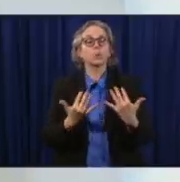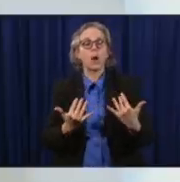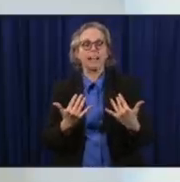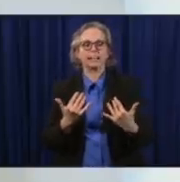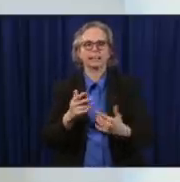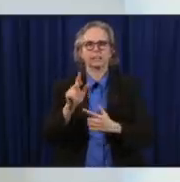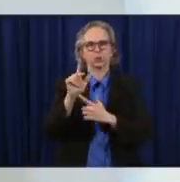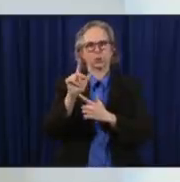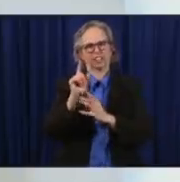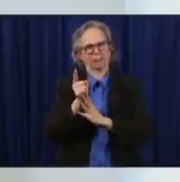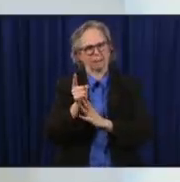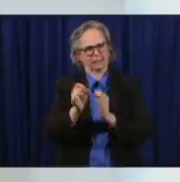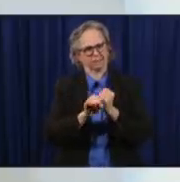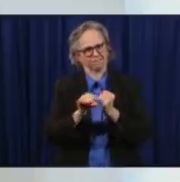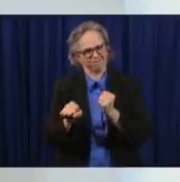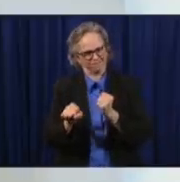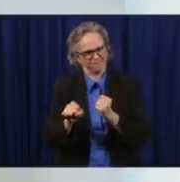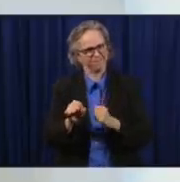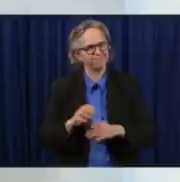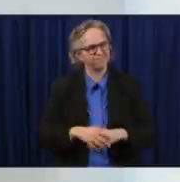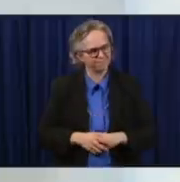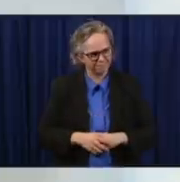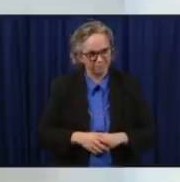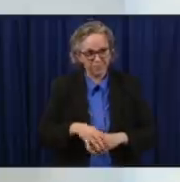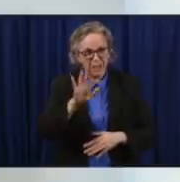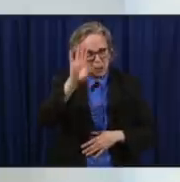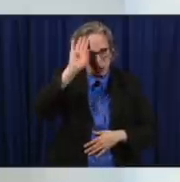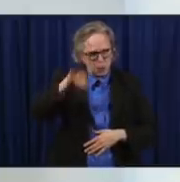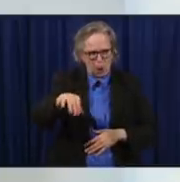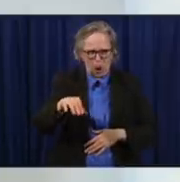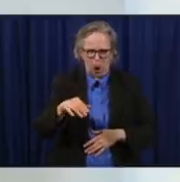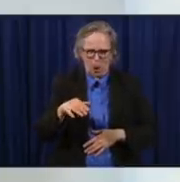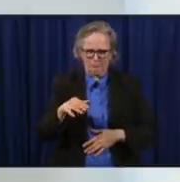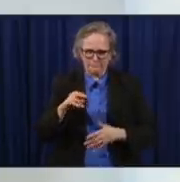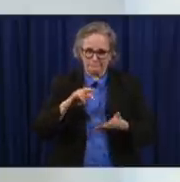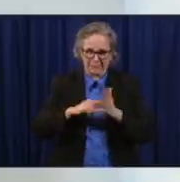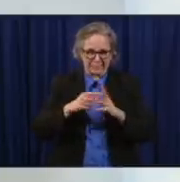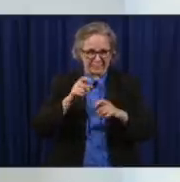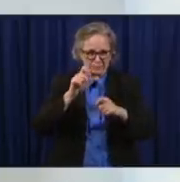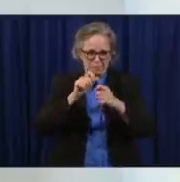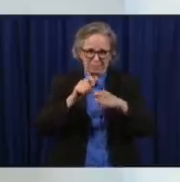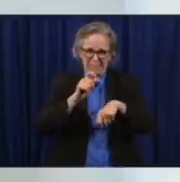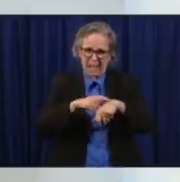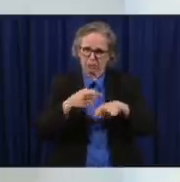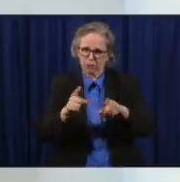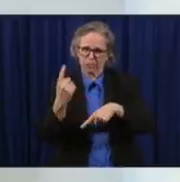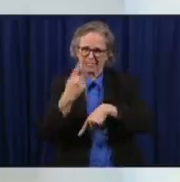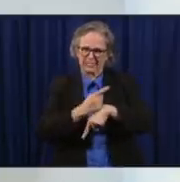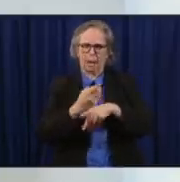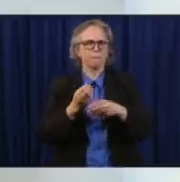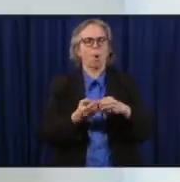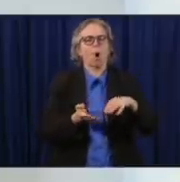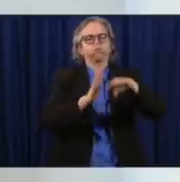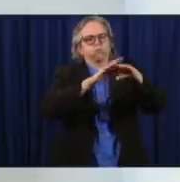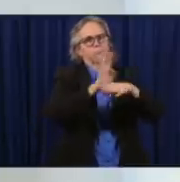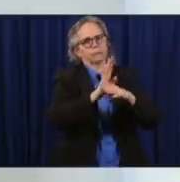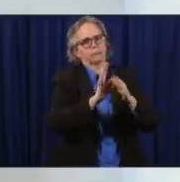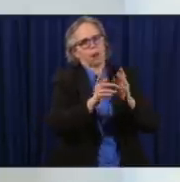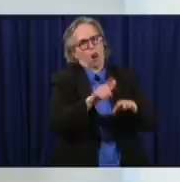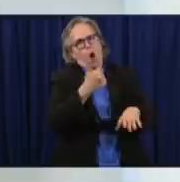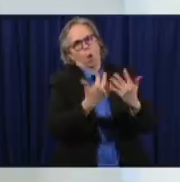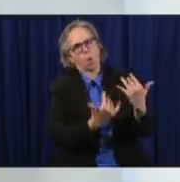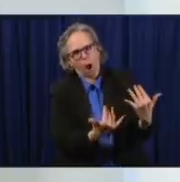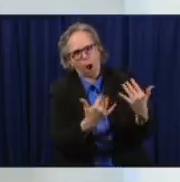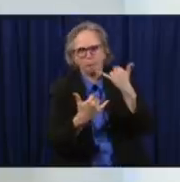we recognize that during certain times of day, especially, that's busier than others, they've continued to build